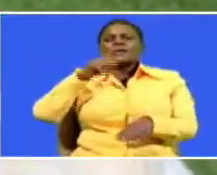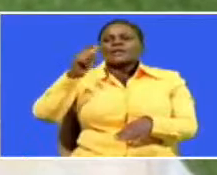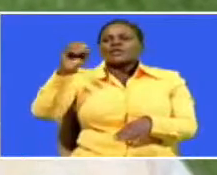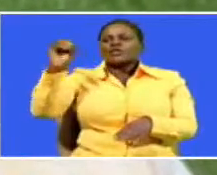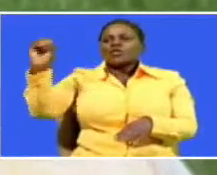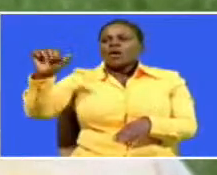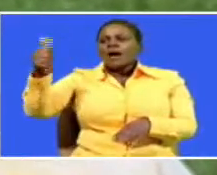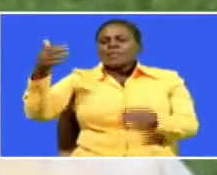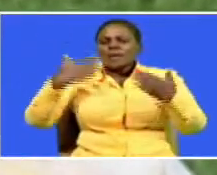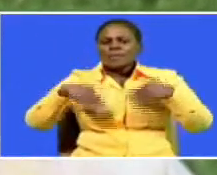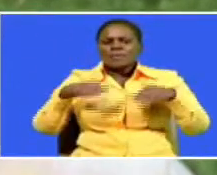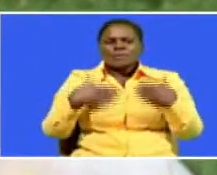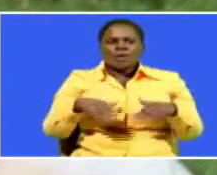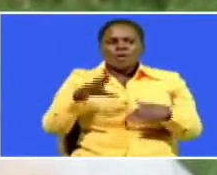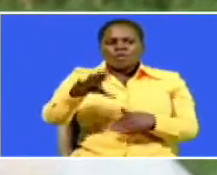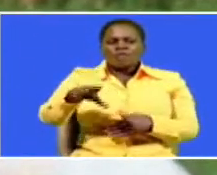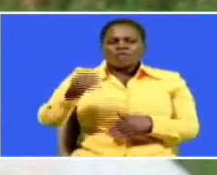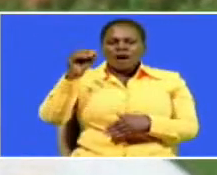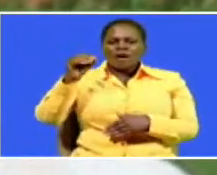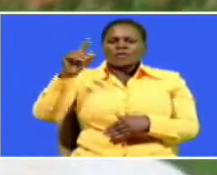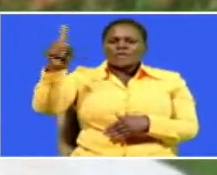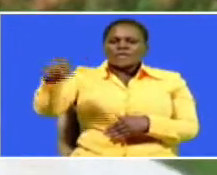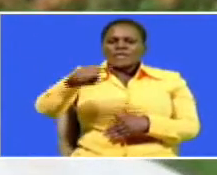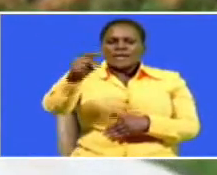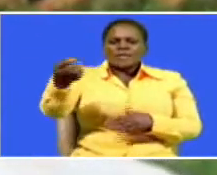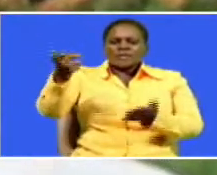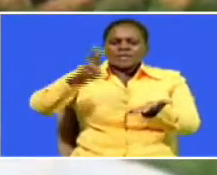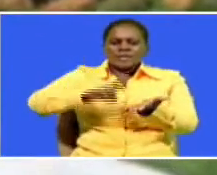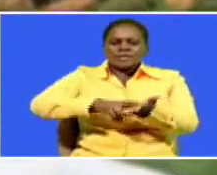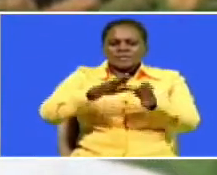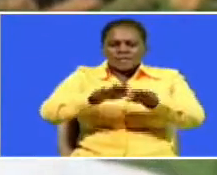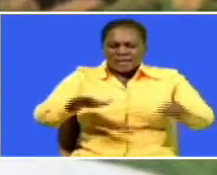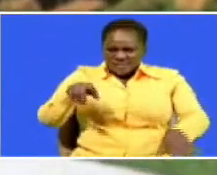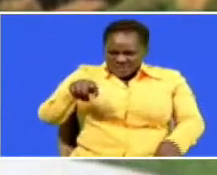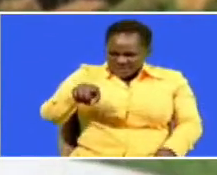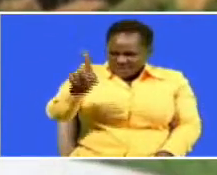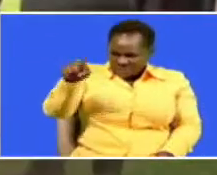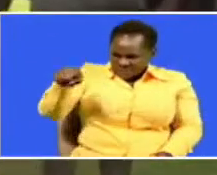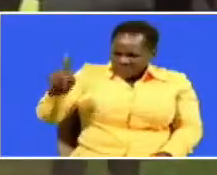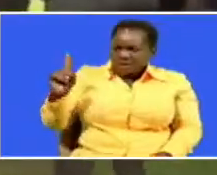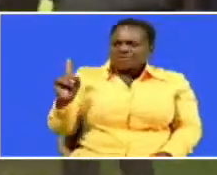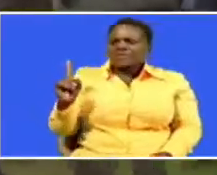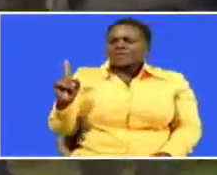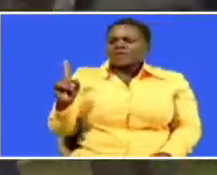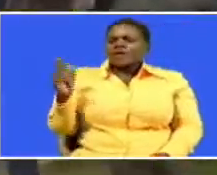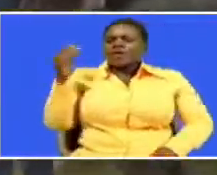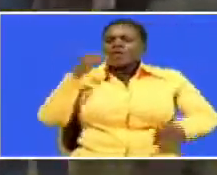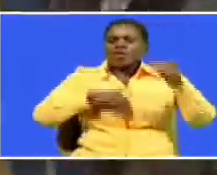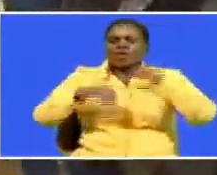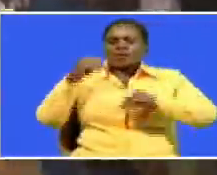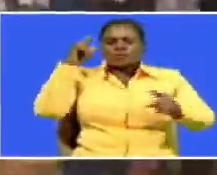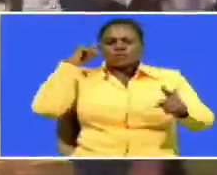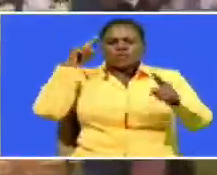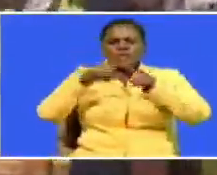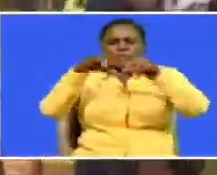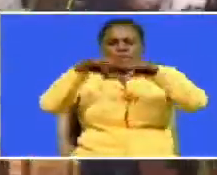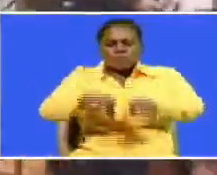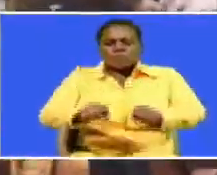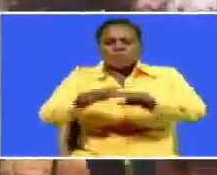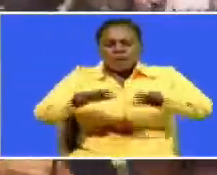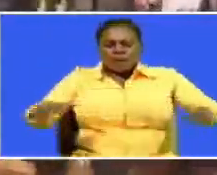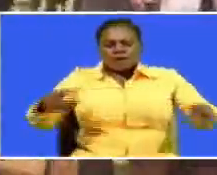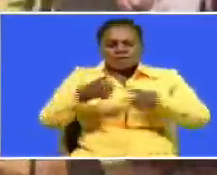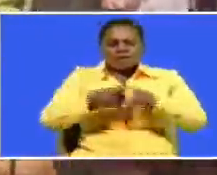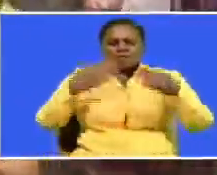other people were found to have illegally registered the land to themselves in a grand scheme aimed at taking the land away from